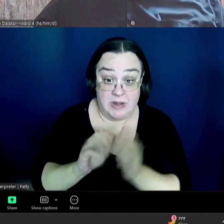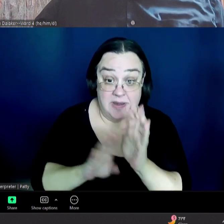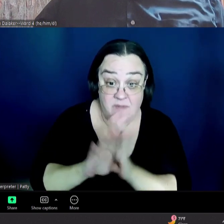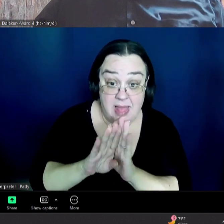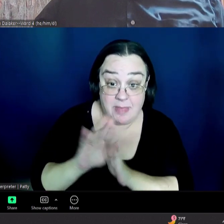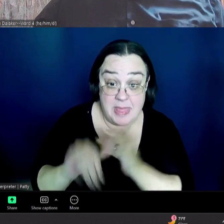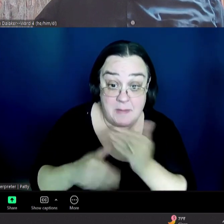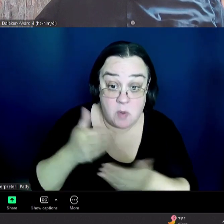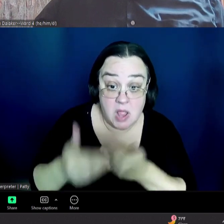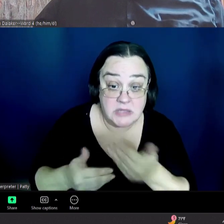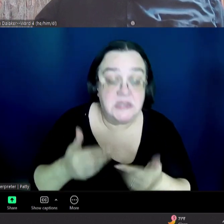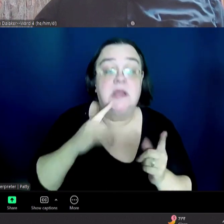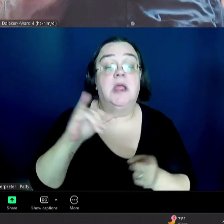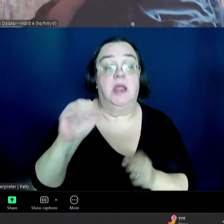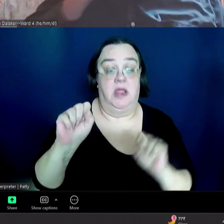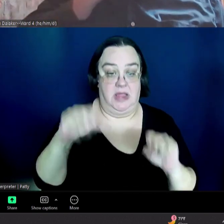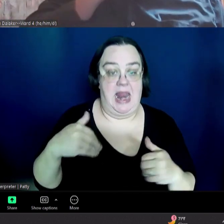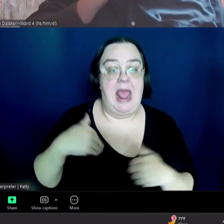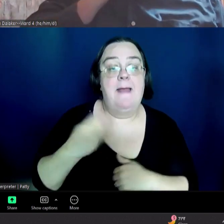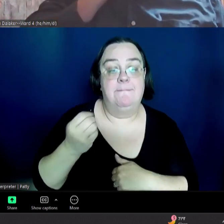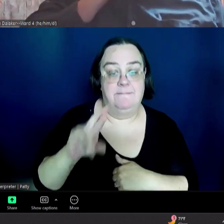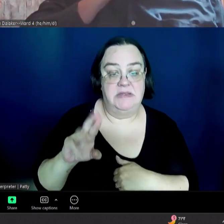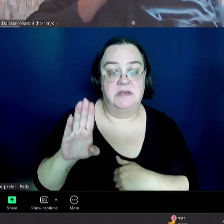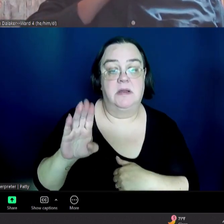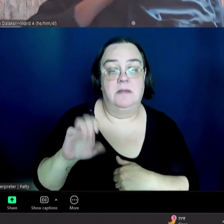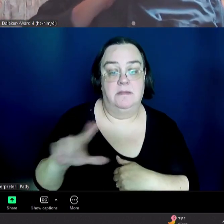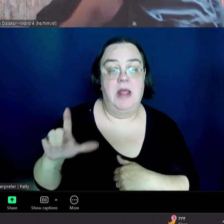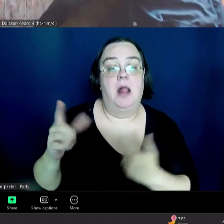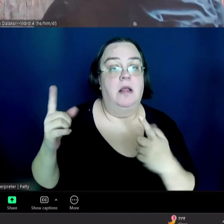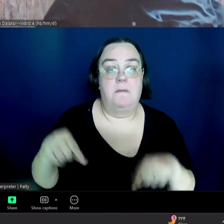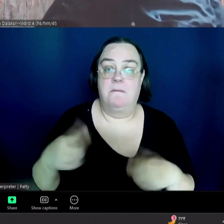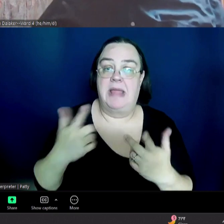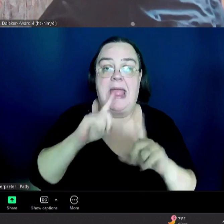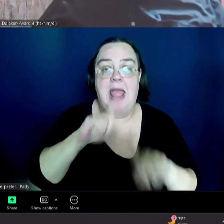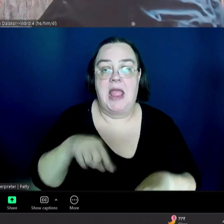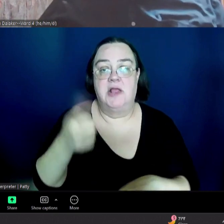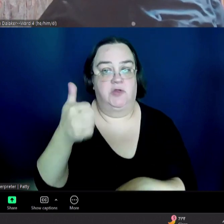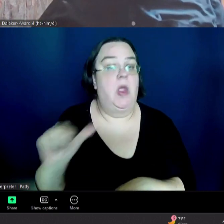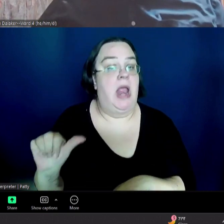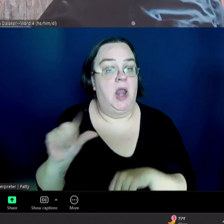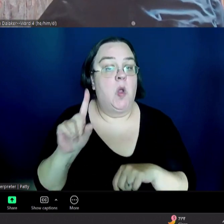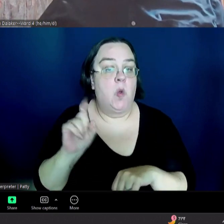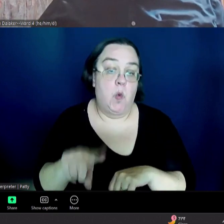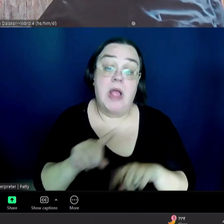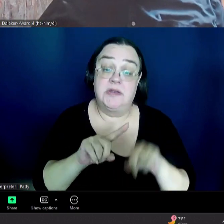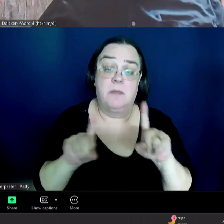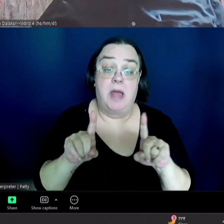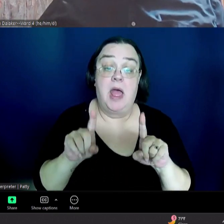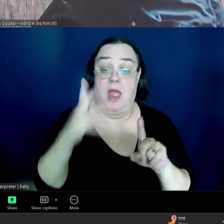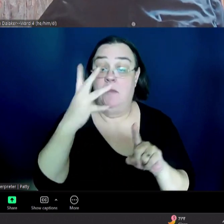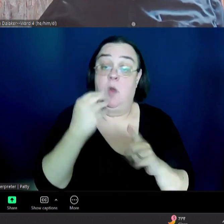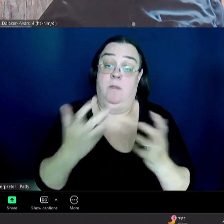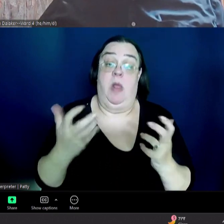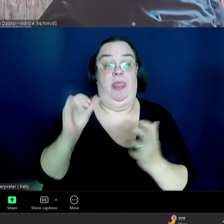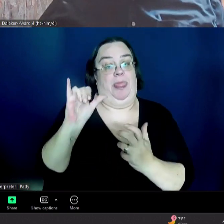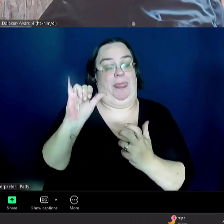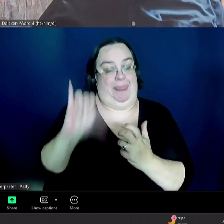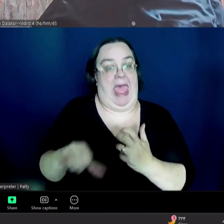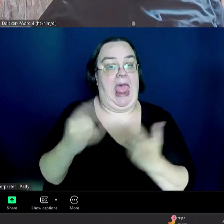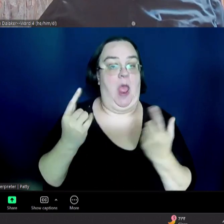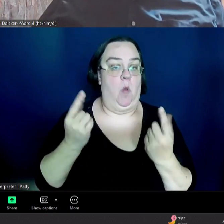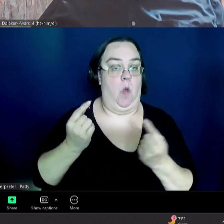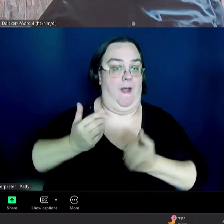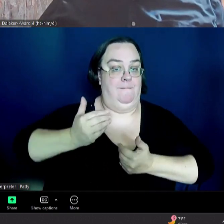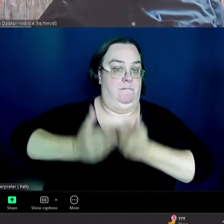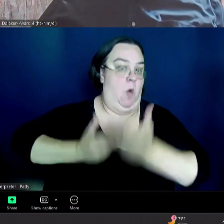have Mr. Bell come and answer any questions, but that's pretty much the process that